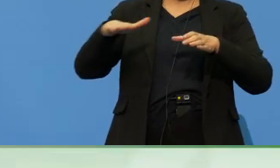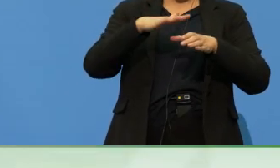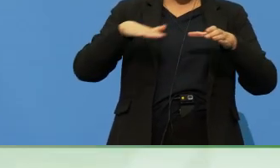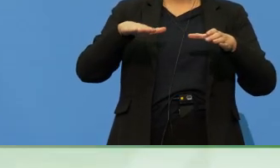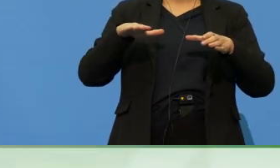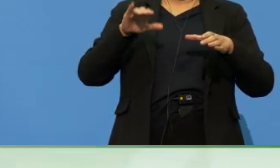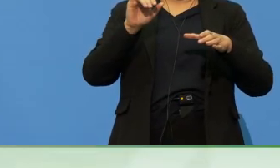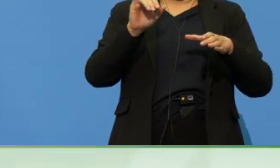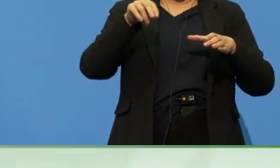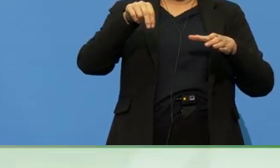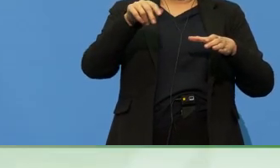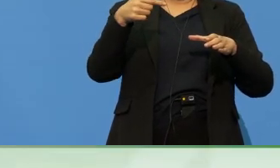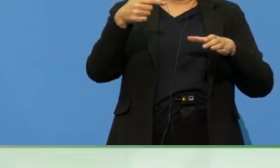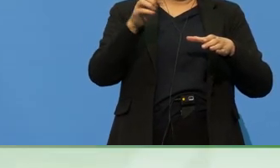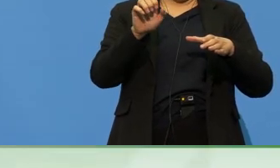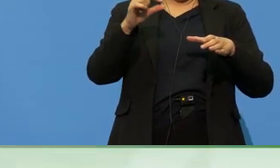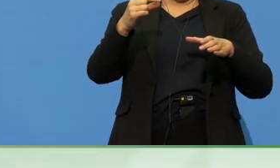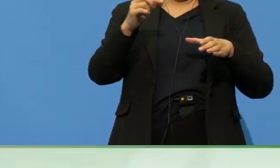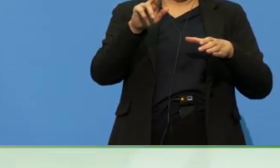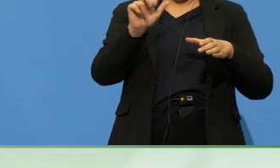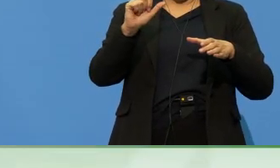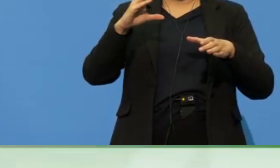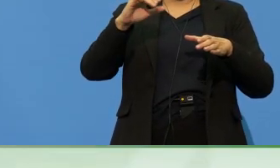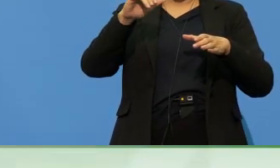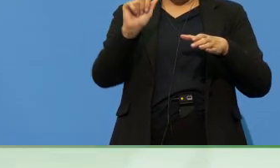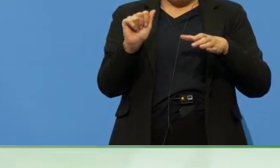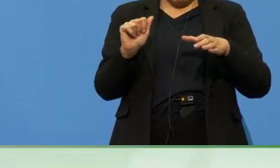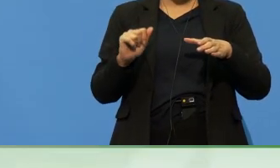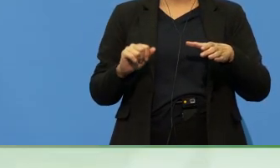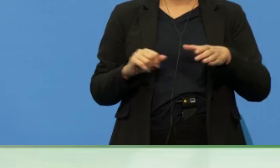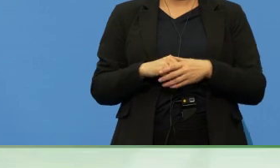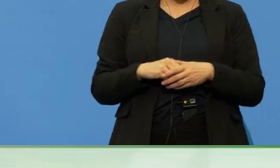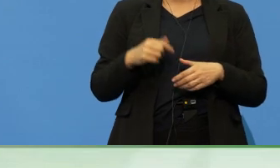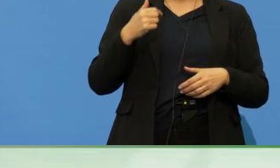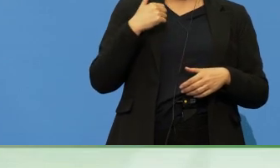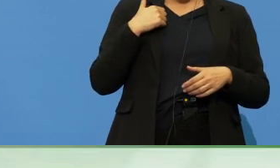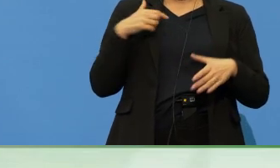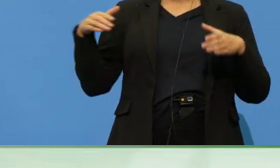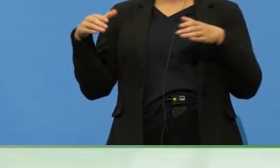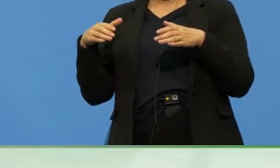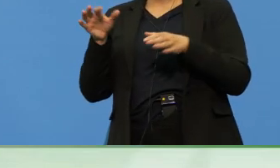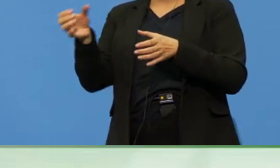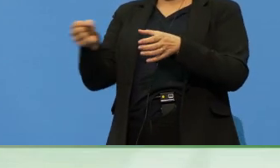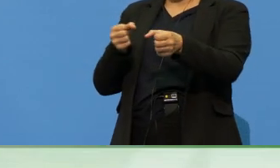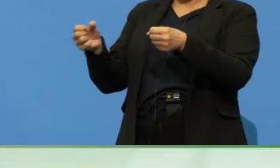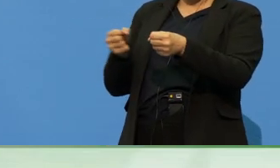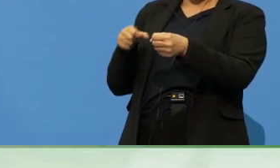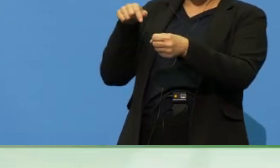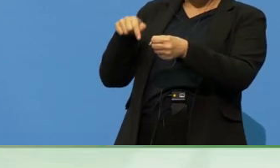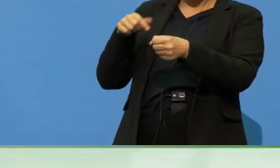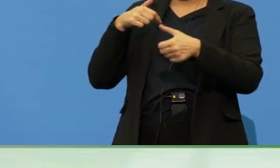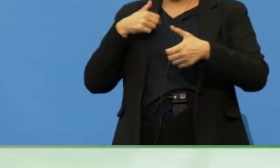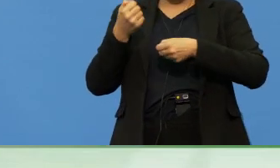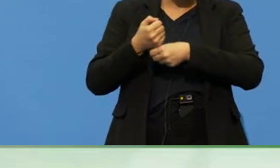are dealing with hiring people with disabilities and also with architectural accessibility and products